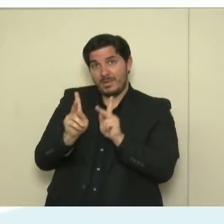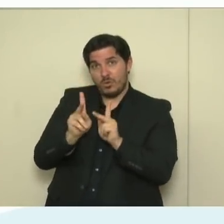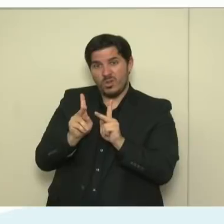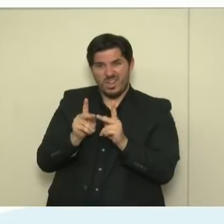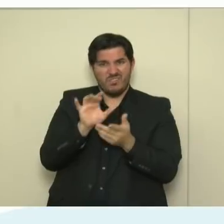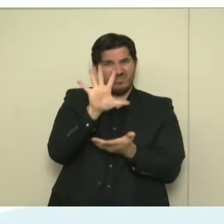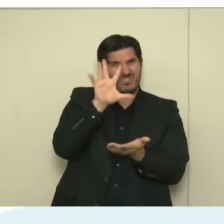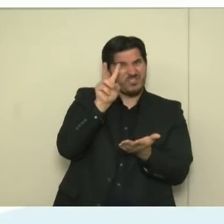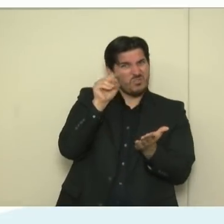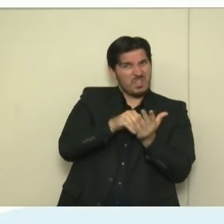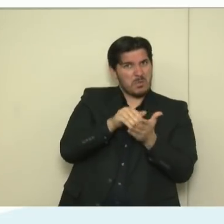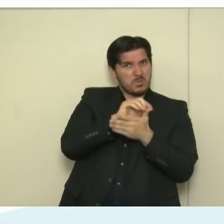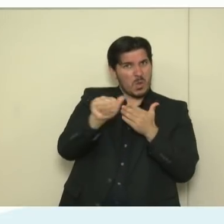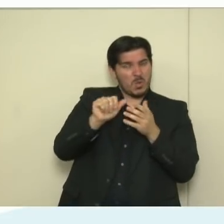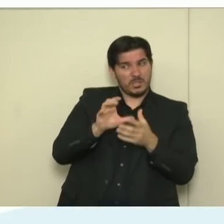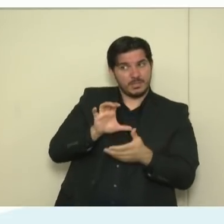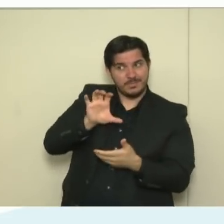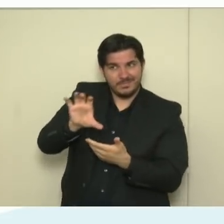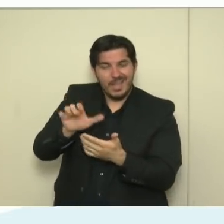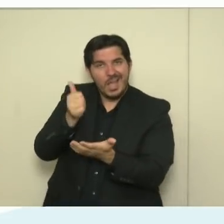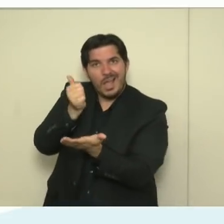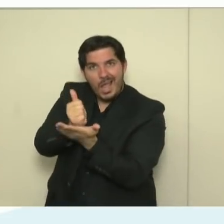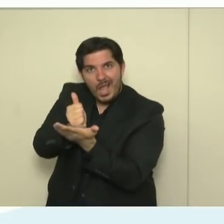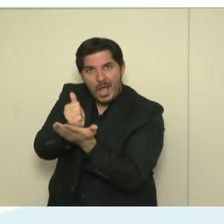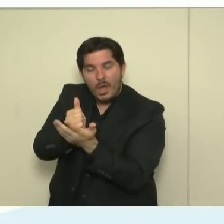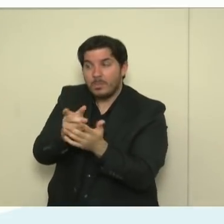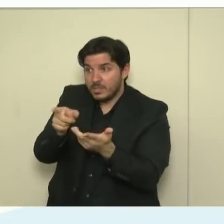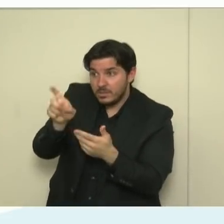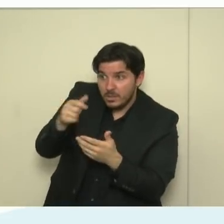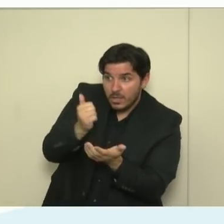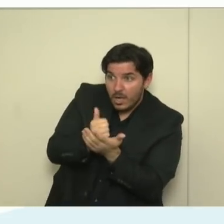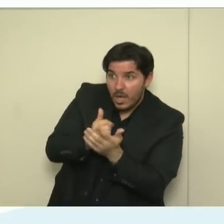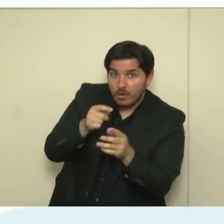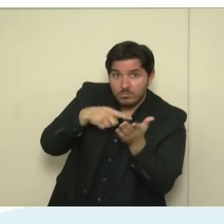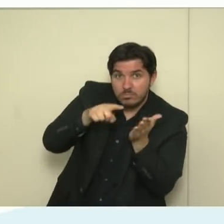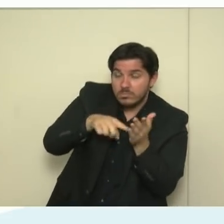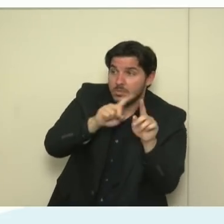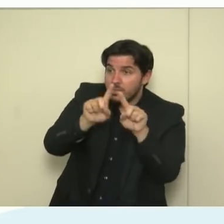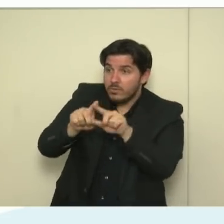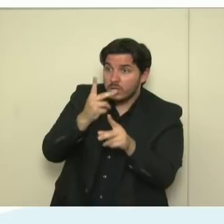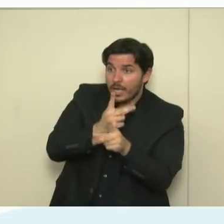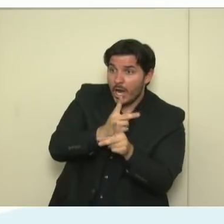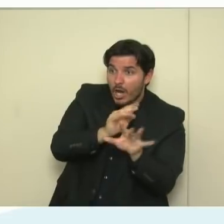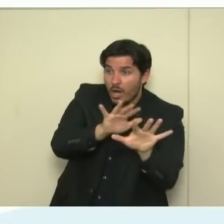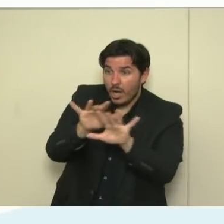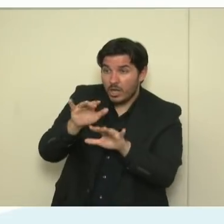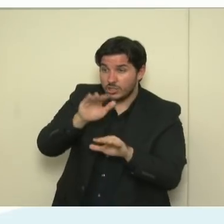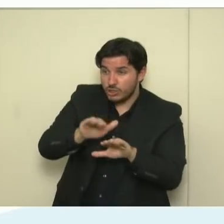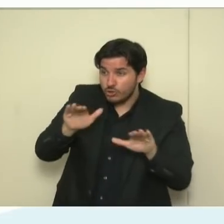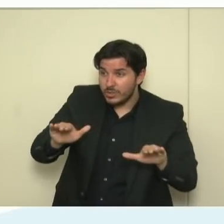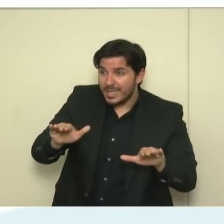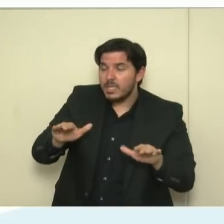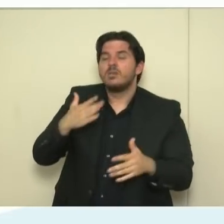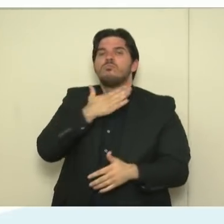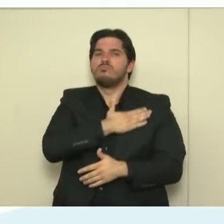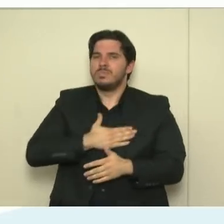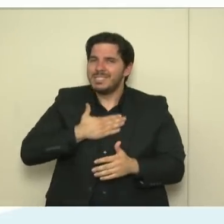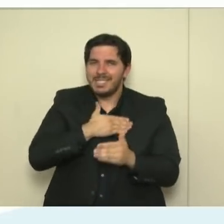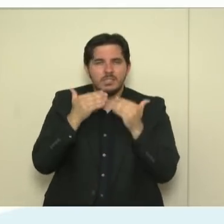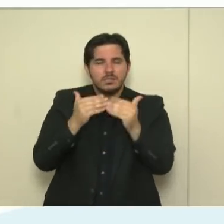school, you need some type of financial assistance in paying for childcare, please reach out either online or through our phone